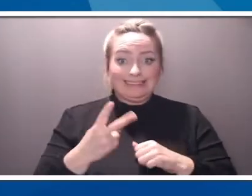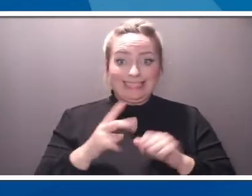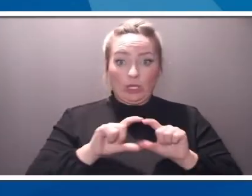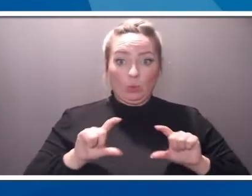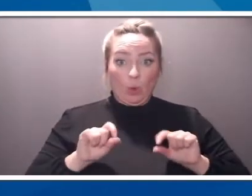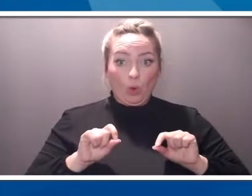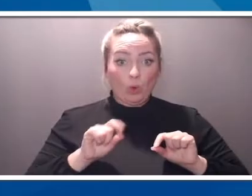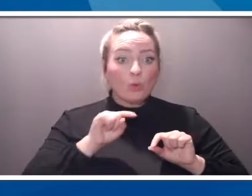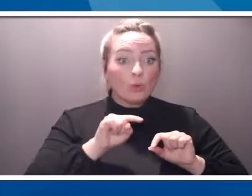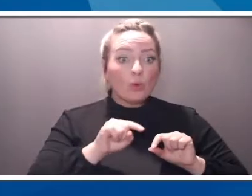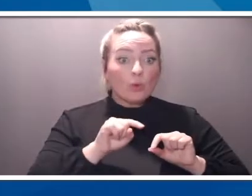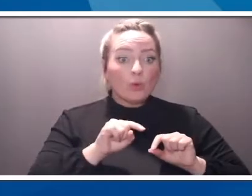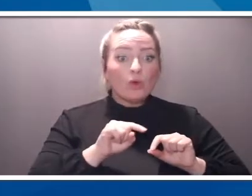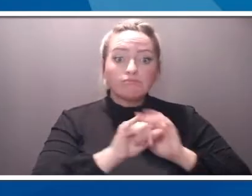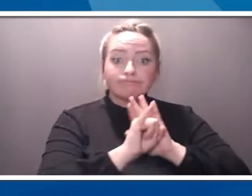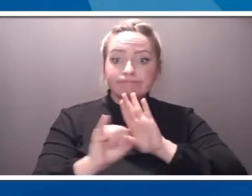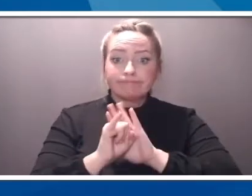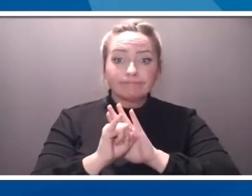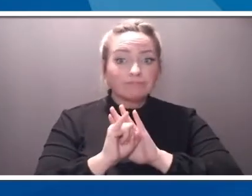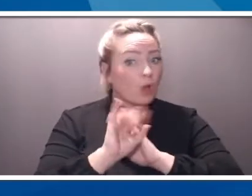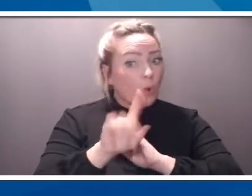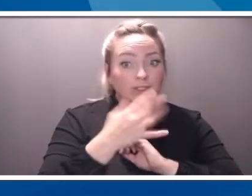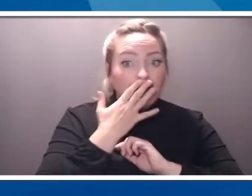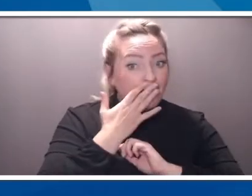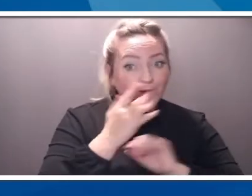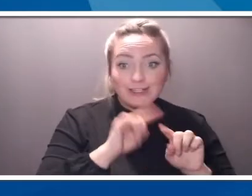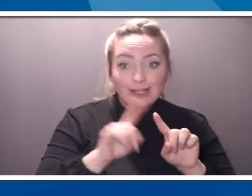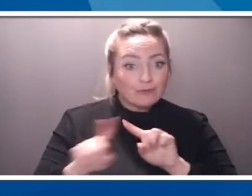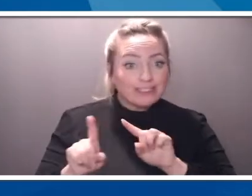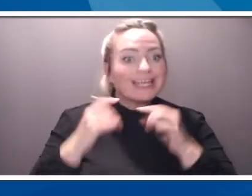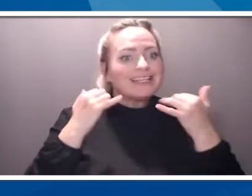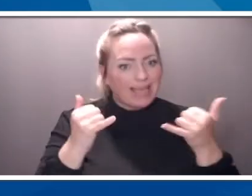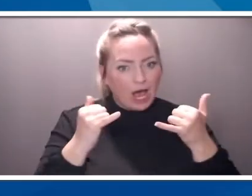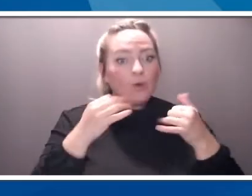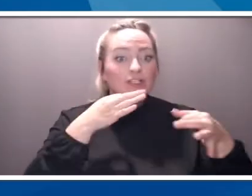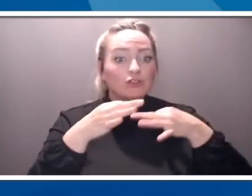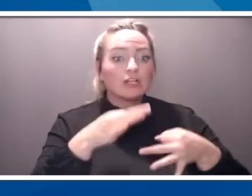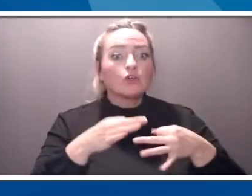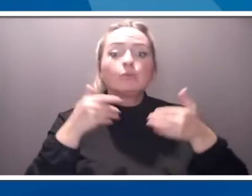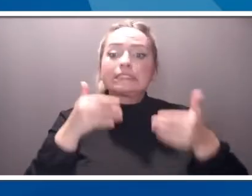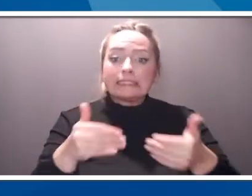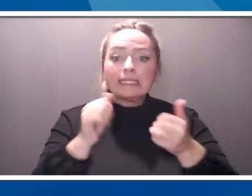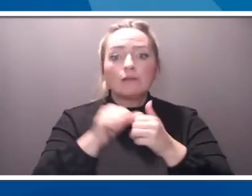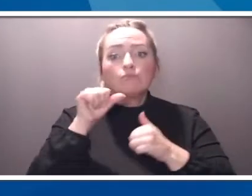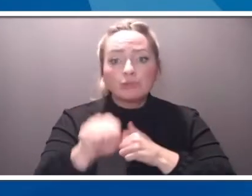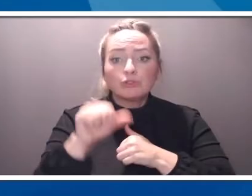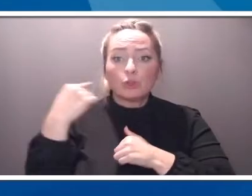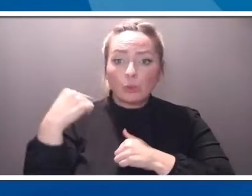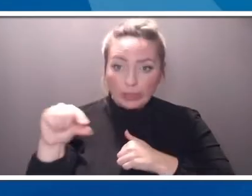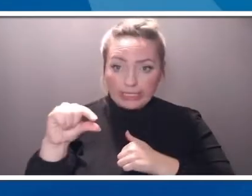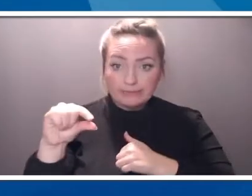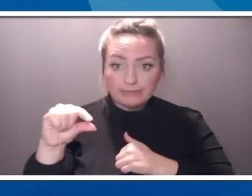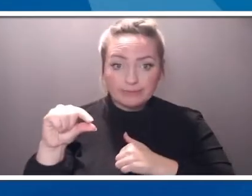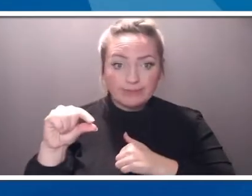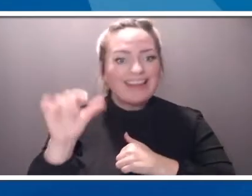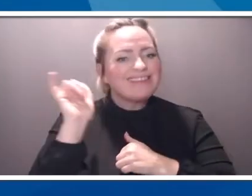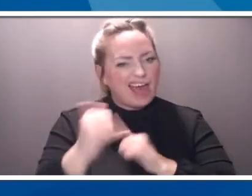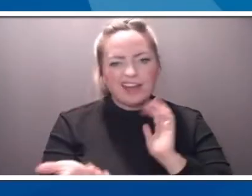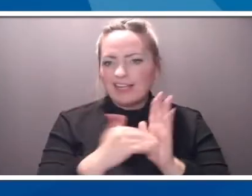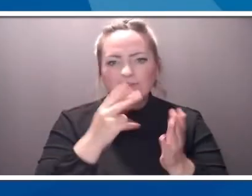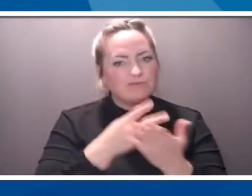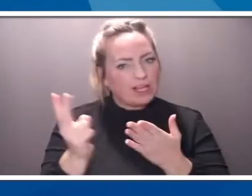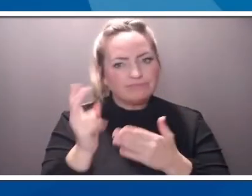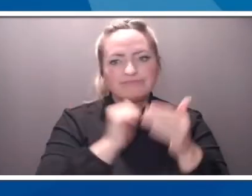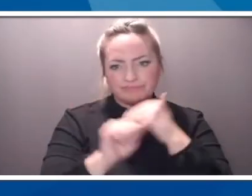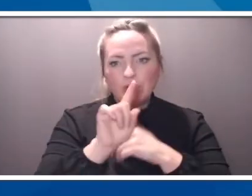two buttons in the second row that are distinguished purely by color now have an instruction there to proceed, press the green